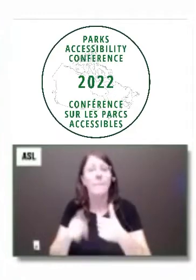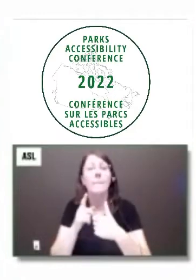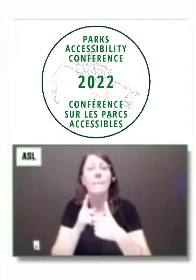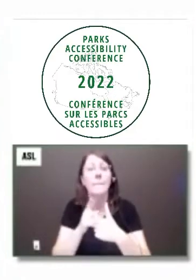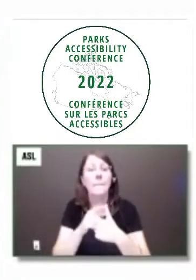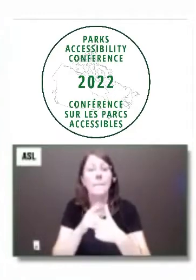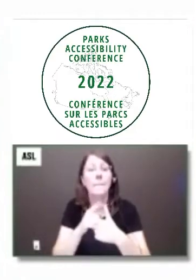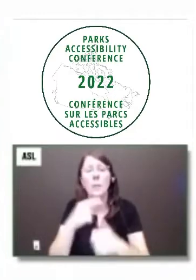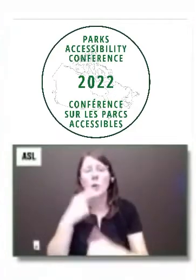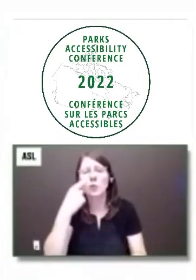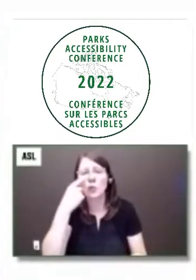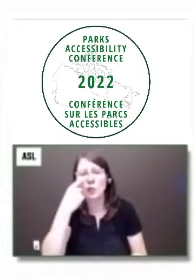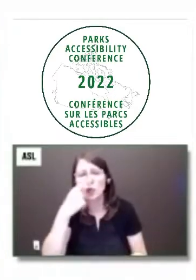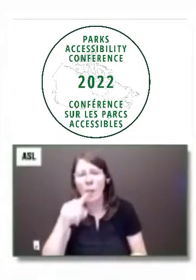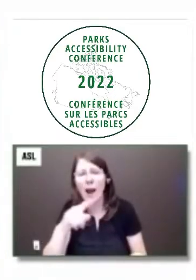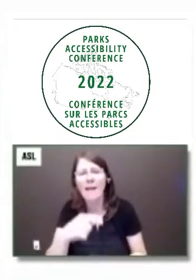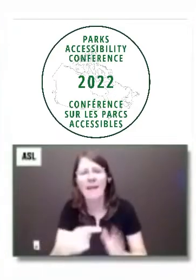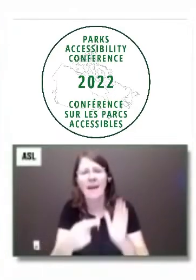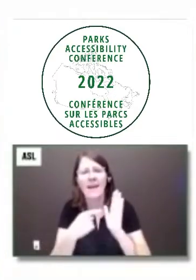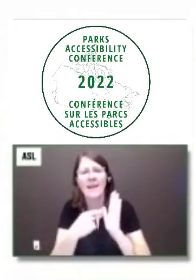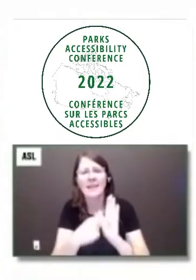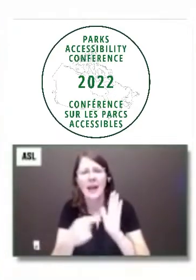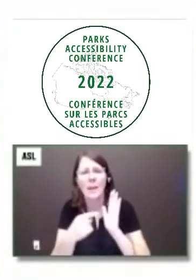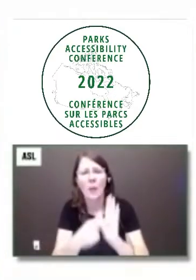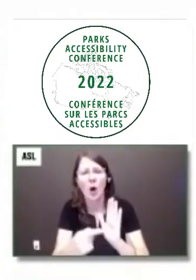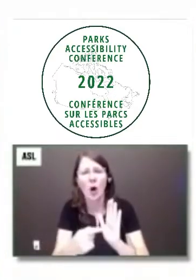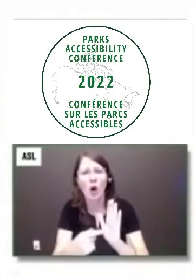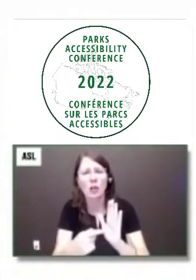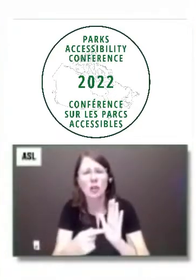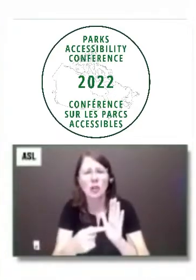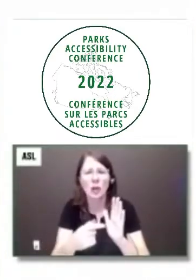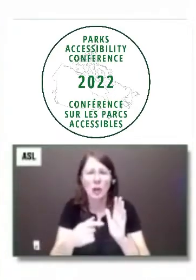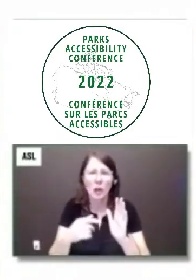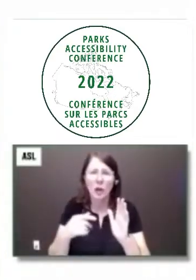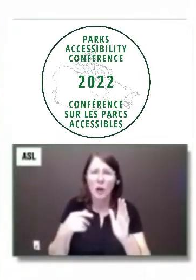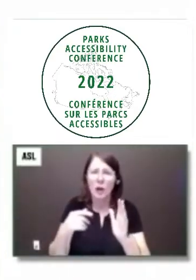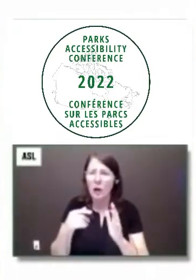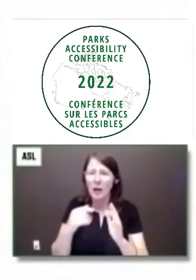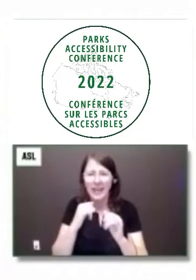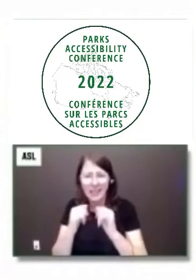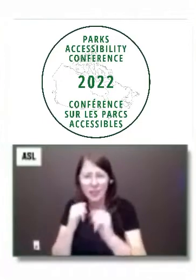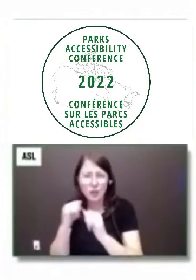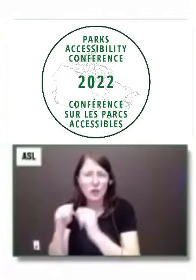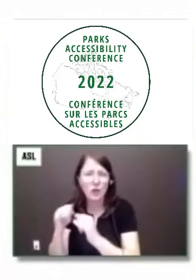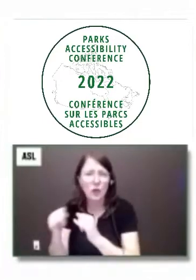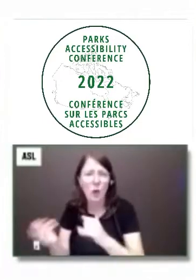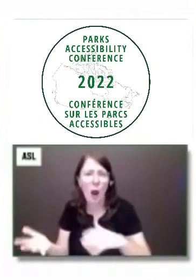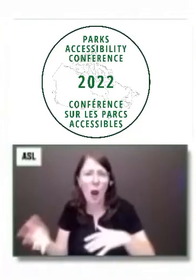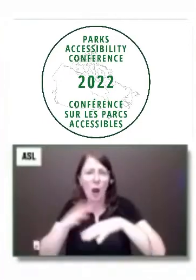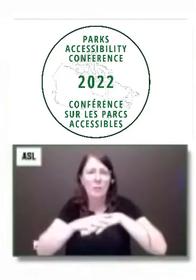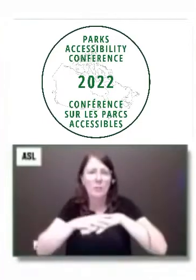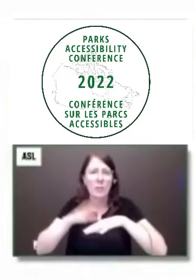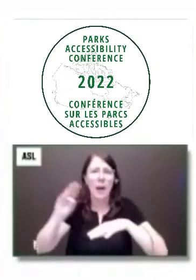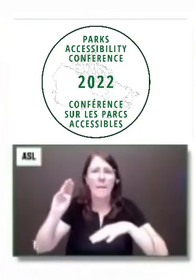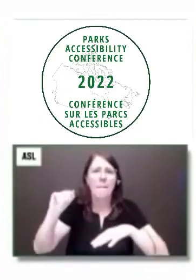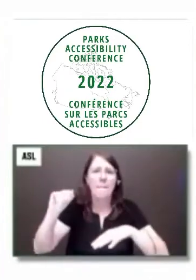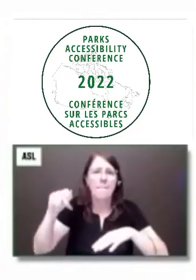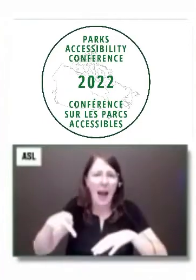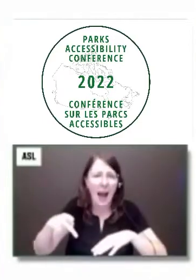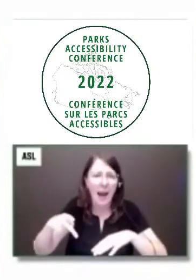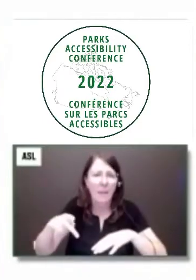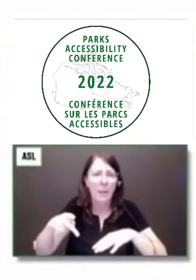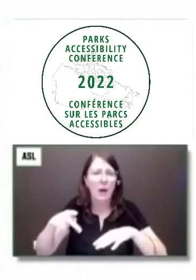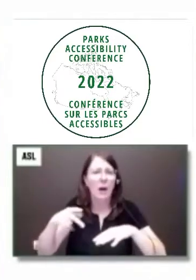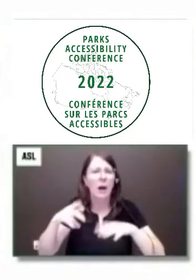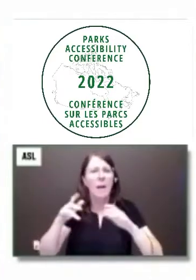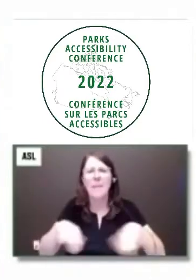more examples of the patterns your geonarrative research and spatial transcripts are uncovering. Well, as I